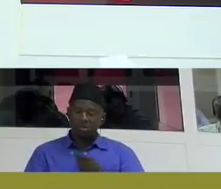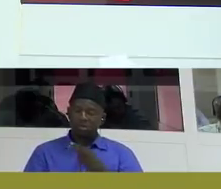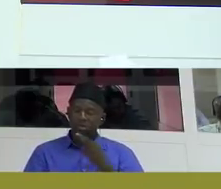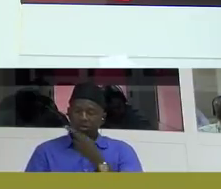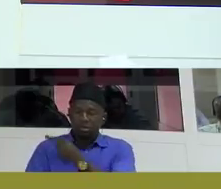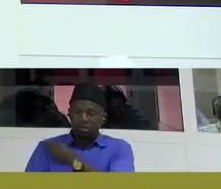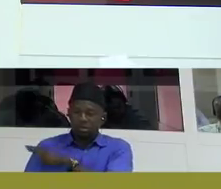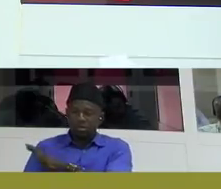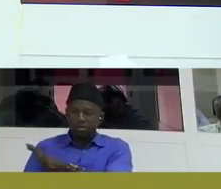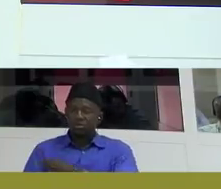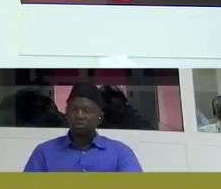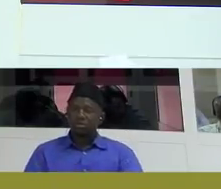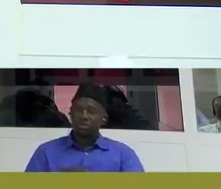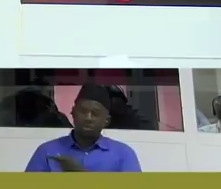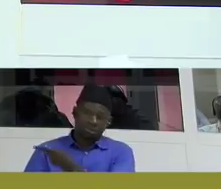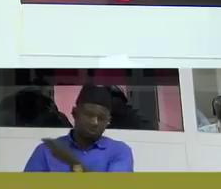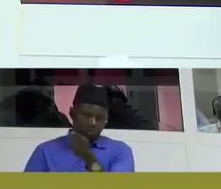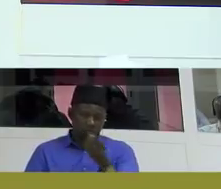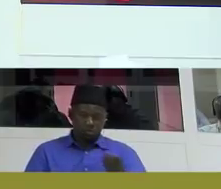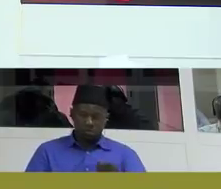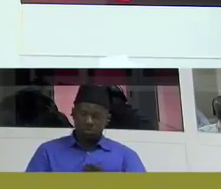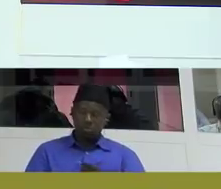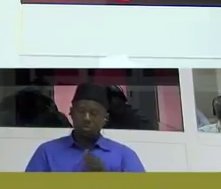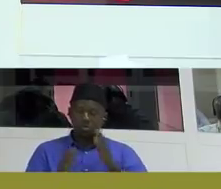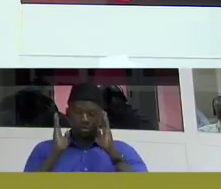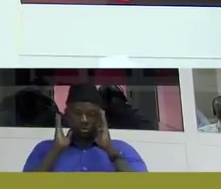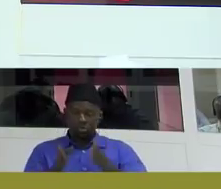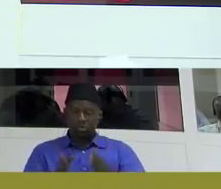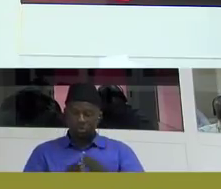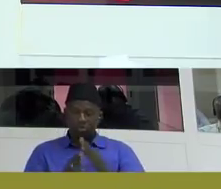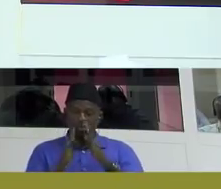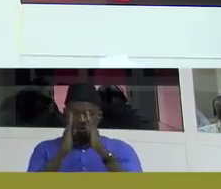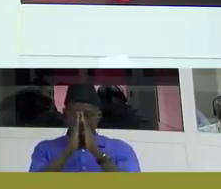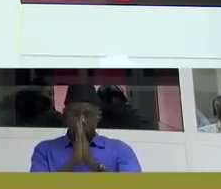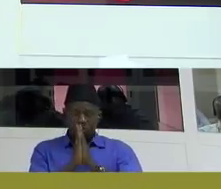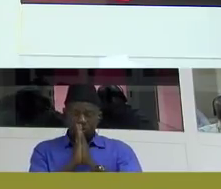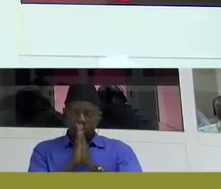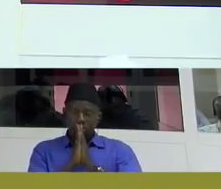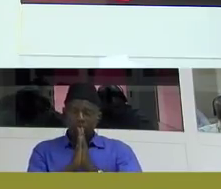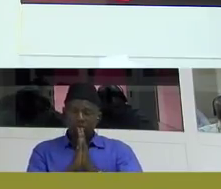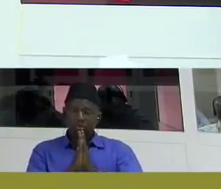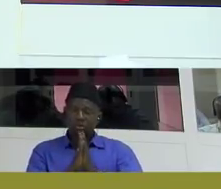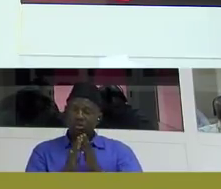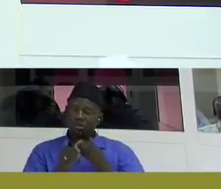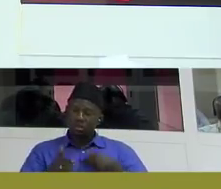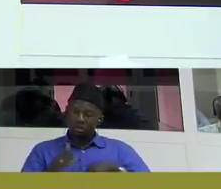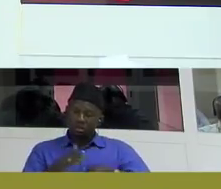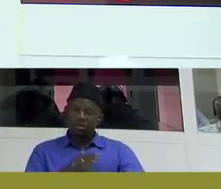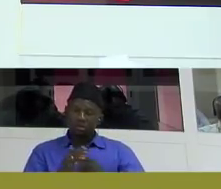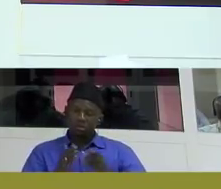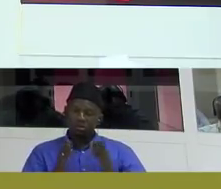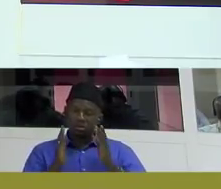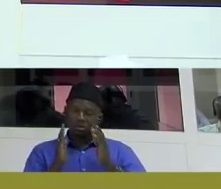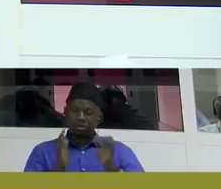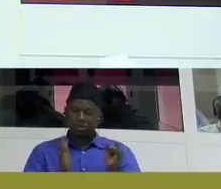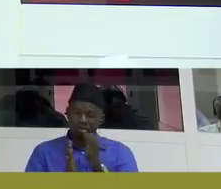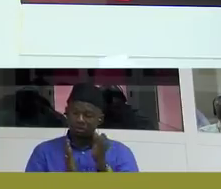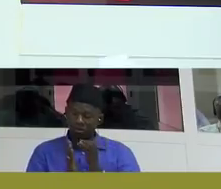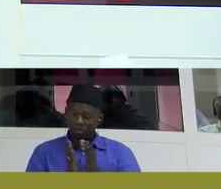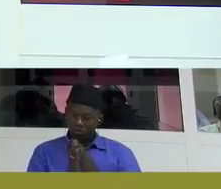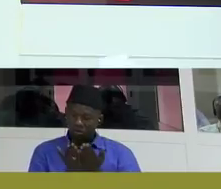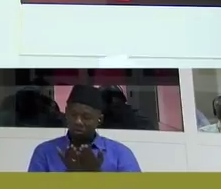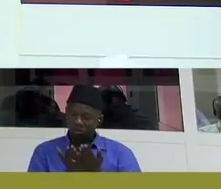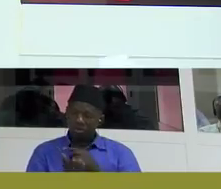You, the Muslims, worship according to the Quran and the Sunnah of the Prophet of